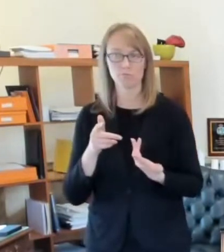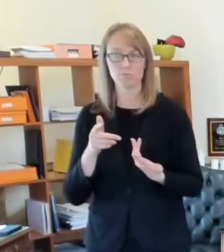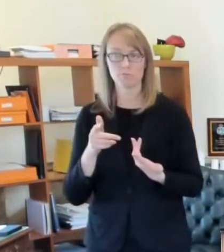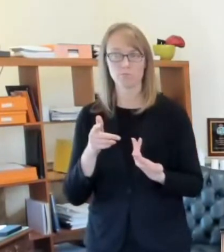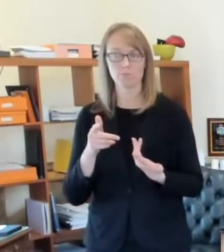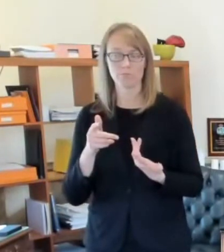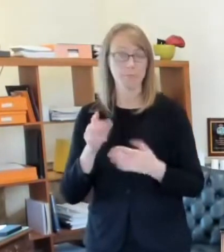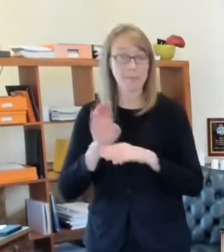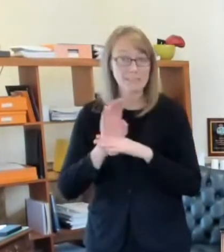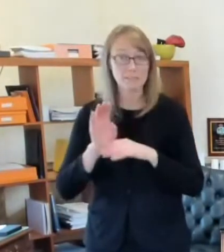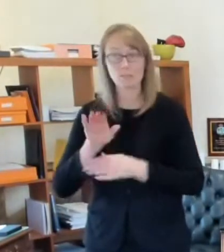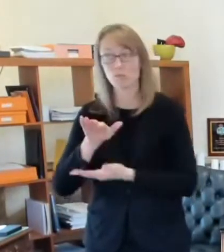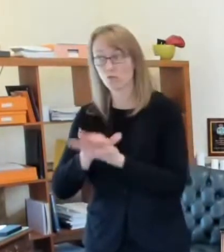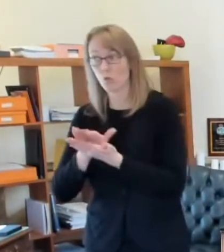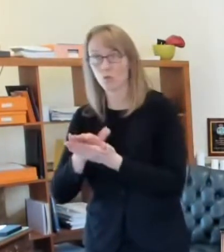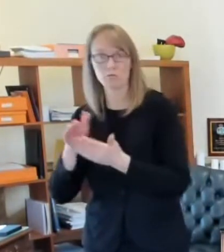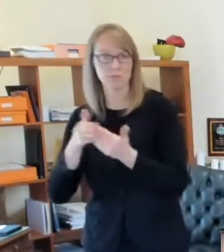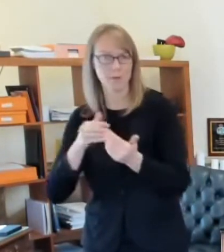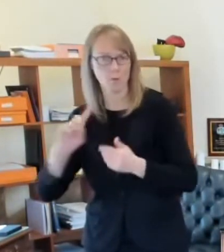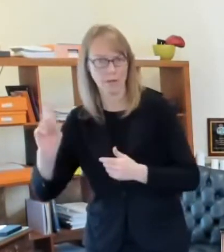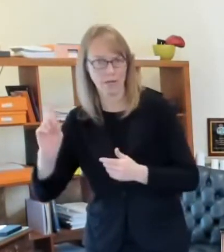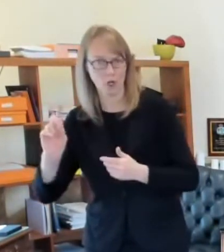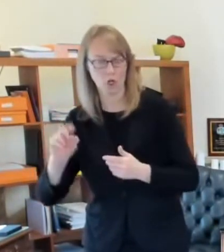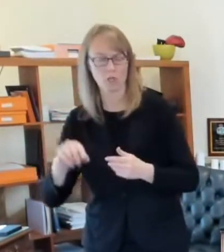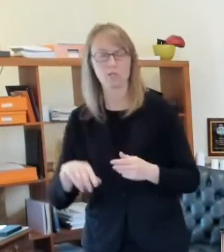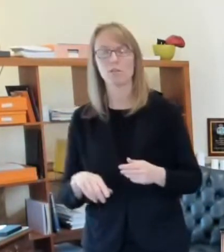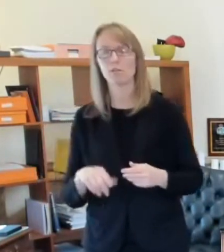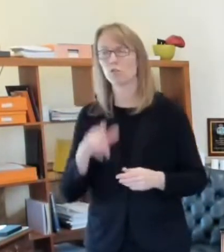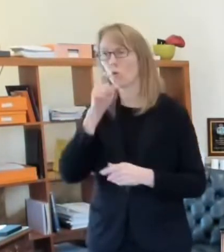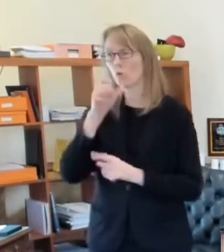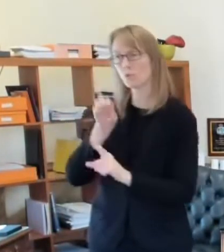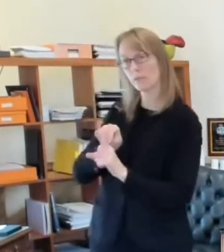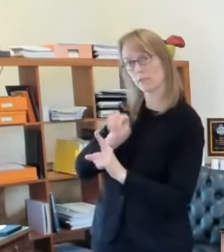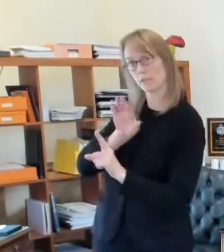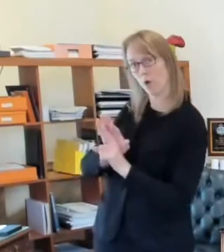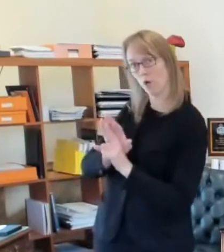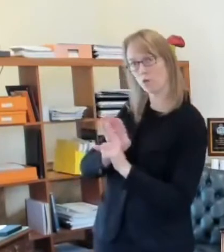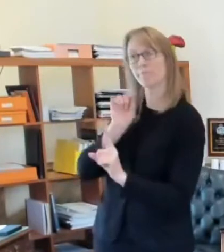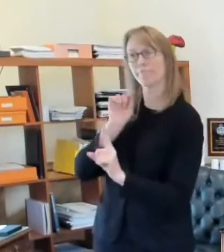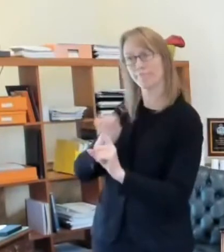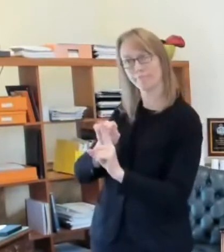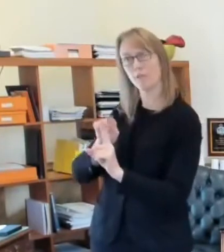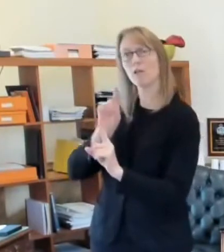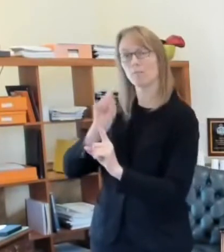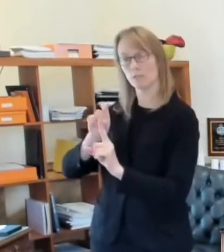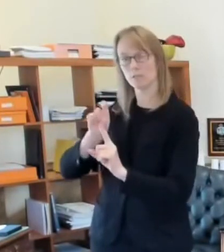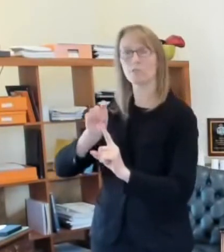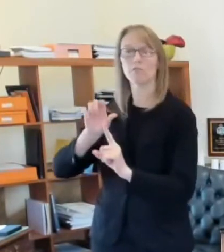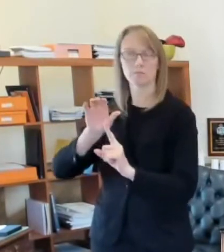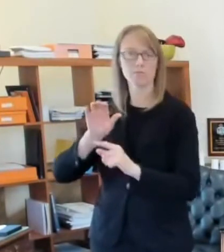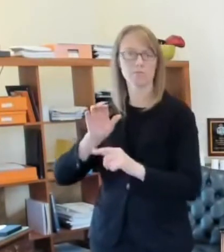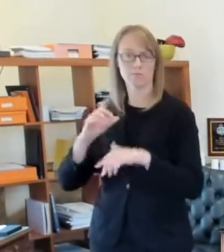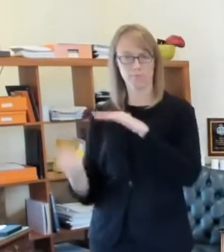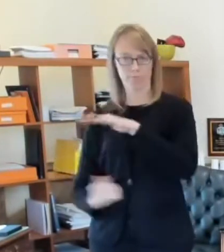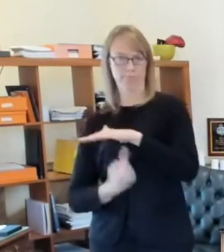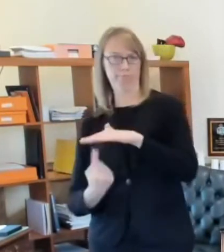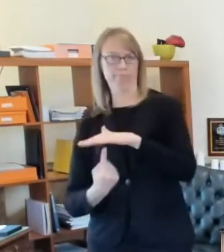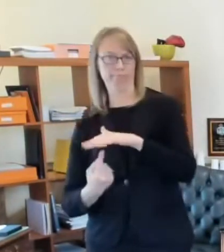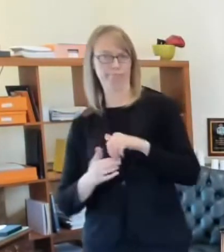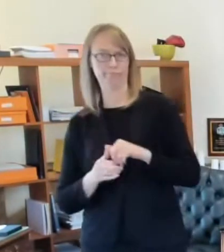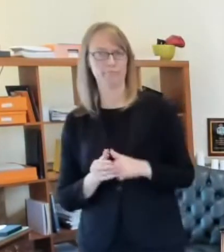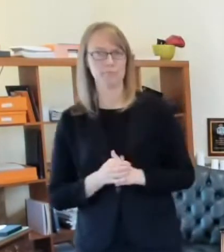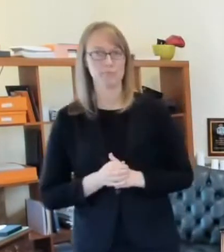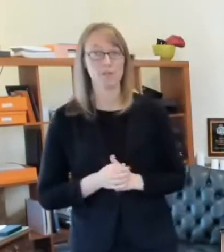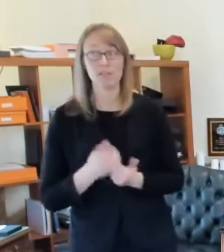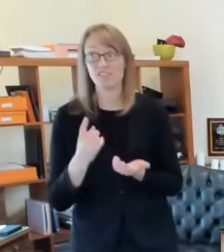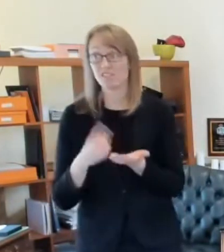exposed. Probably that's not the whole school, but you know, we do know that you know, sometimes it's a whole